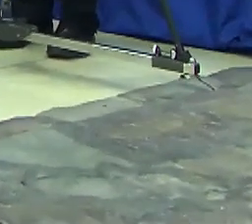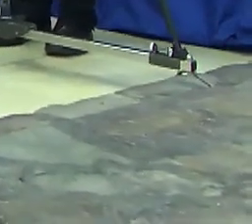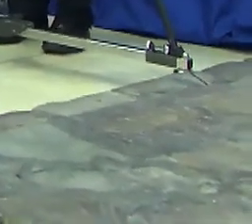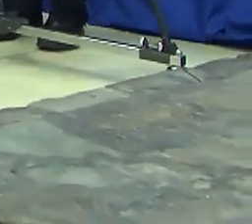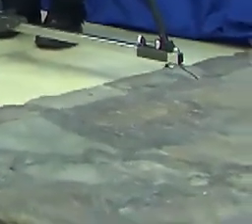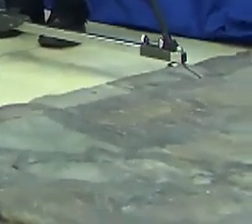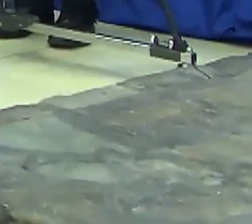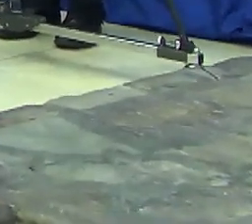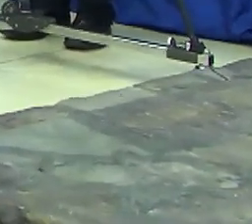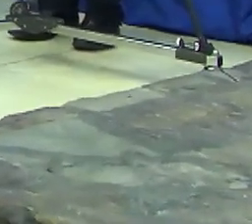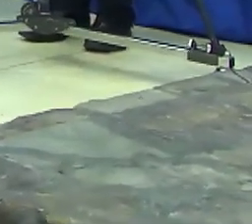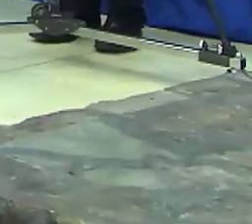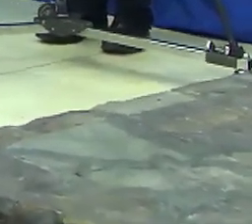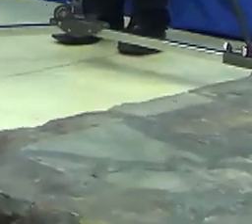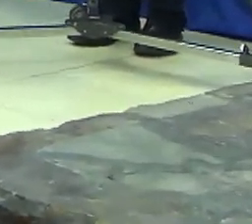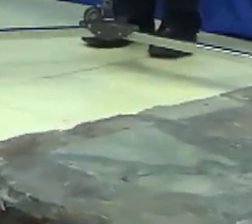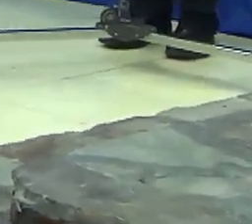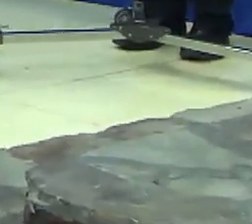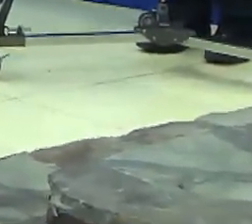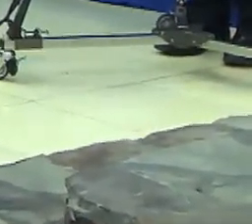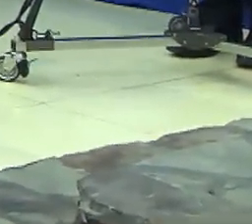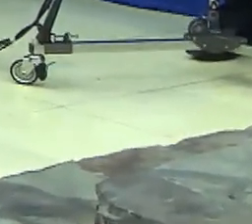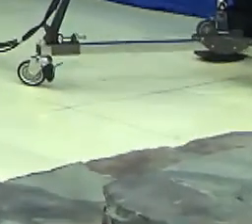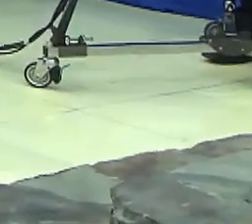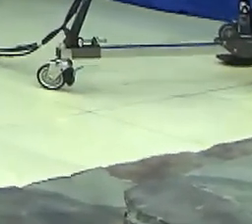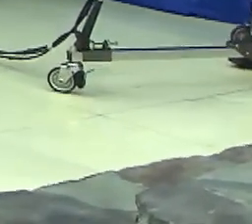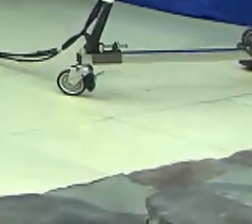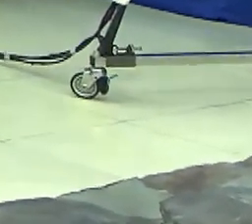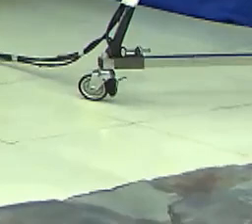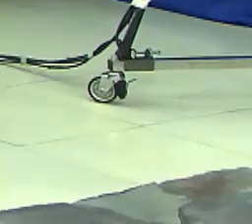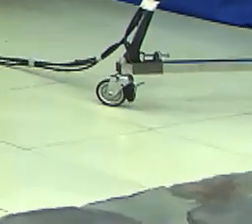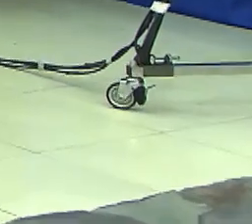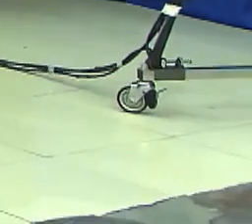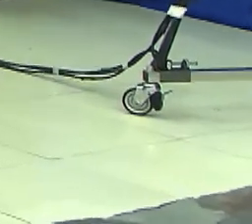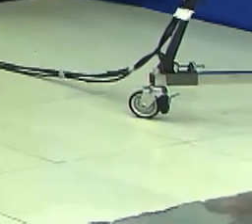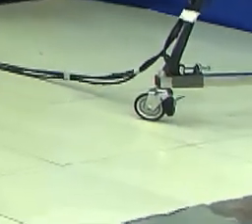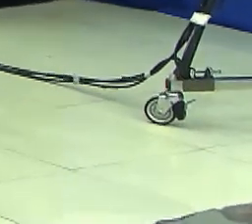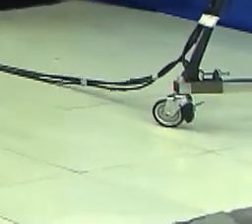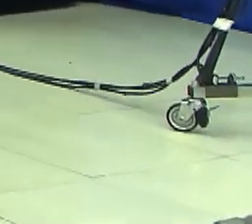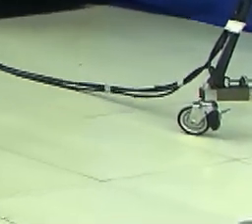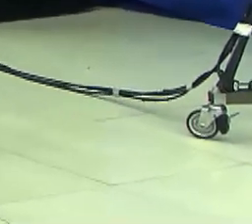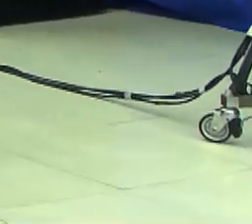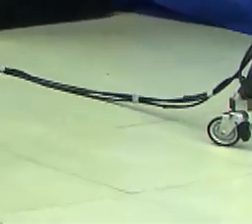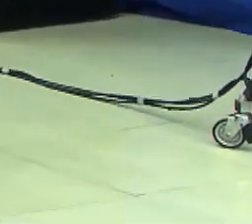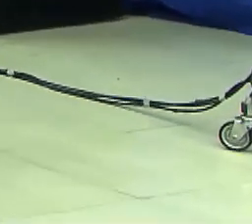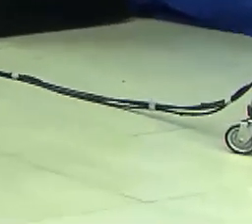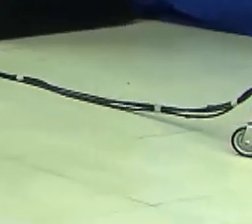Father, I thank you. You burn that witch in which she